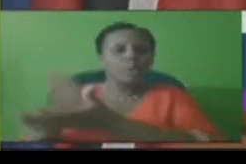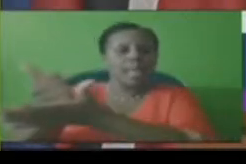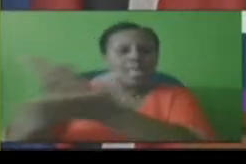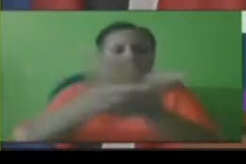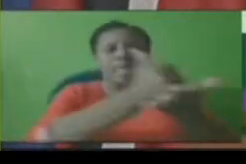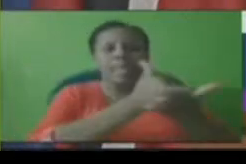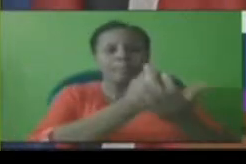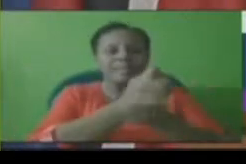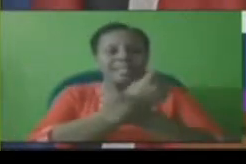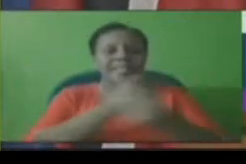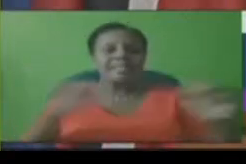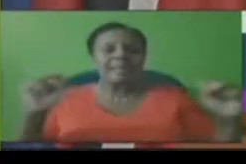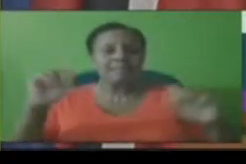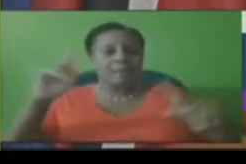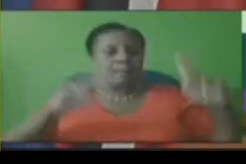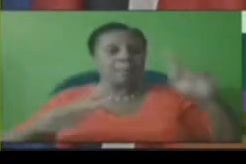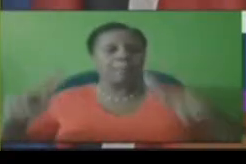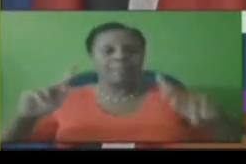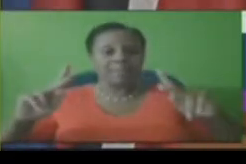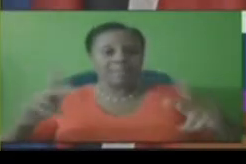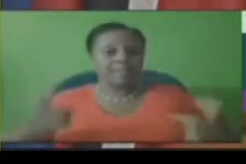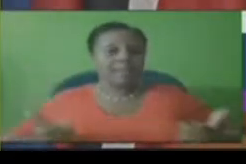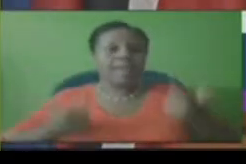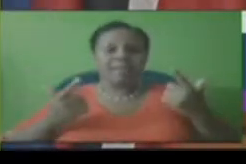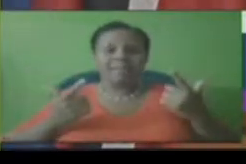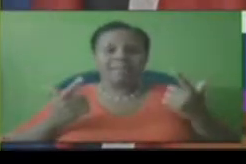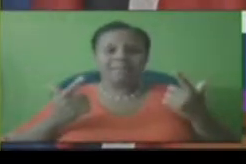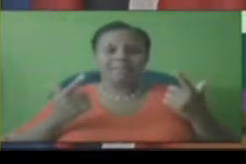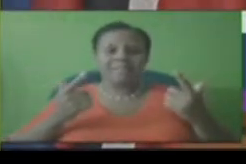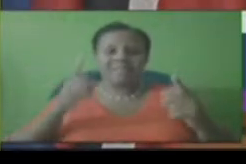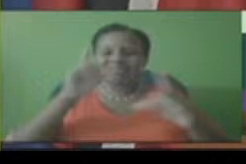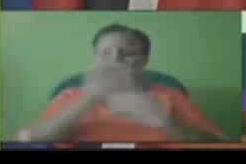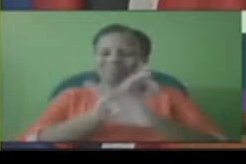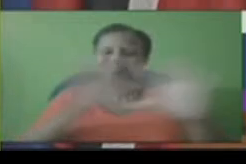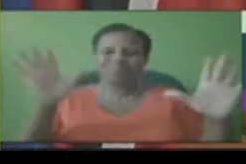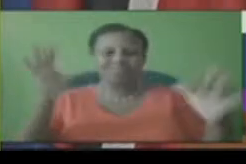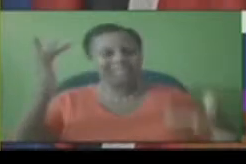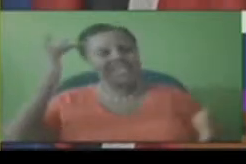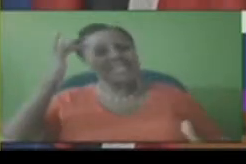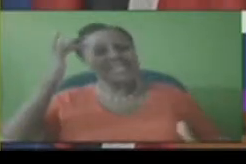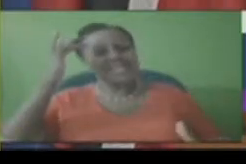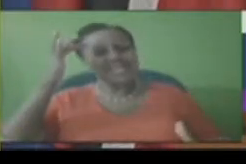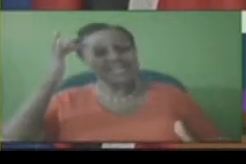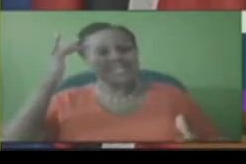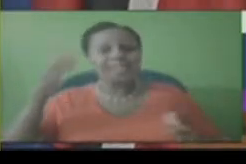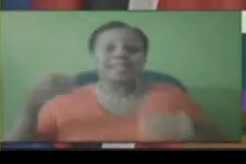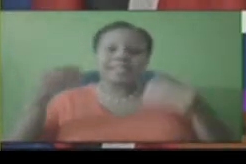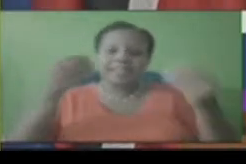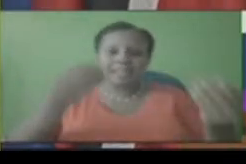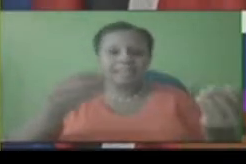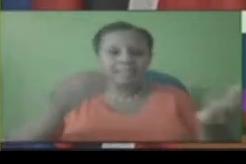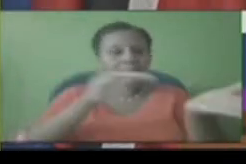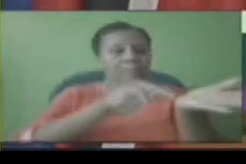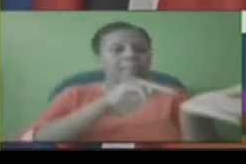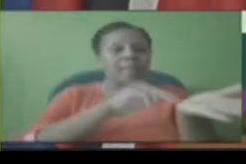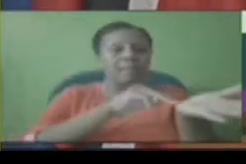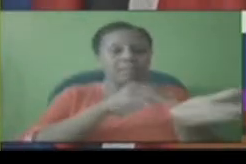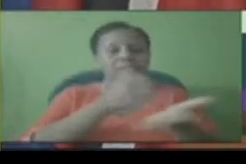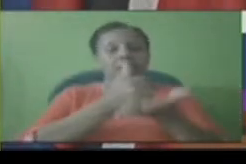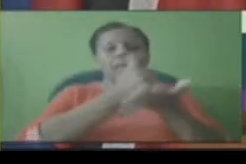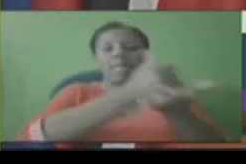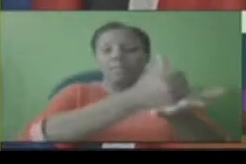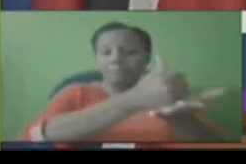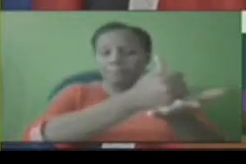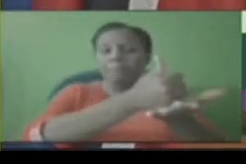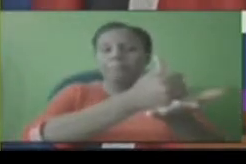critically ill with COVID-19. That drug is available, and I am actually very happy